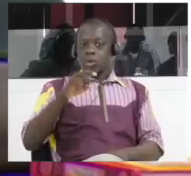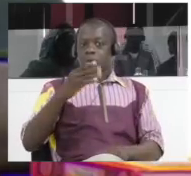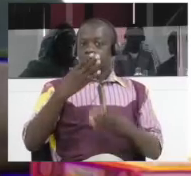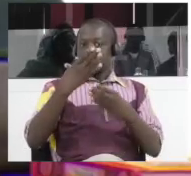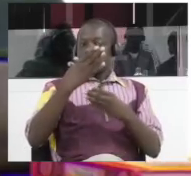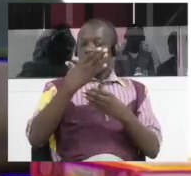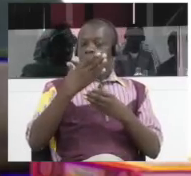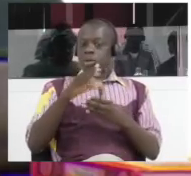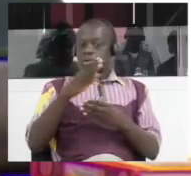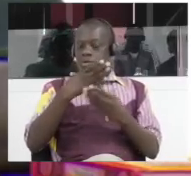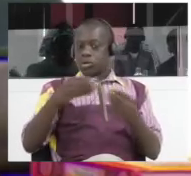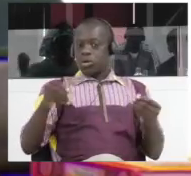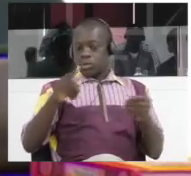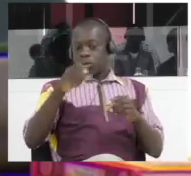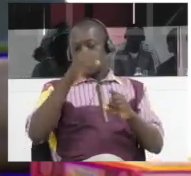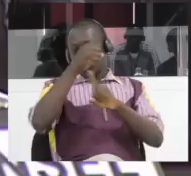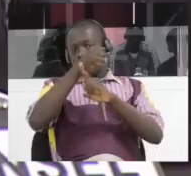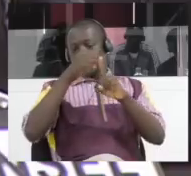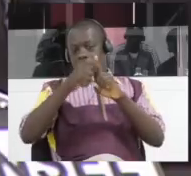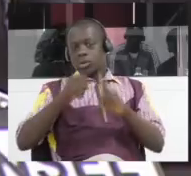needed to deal with the situation.